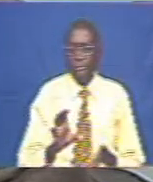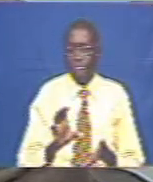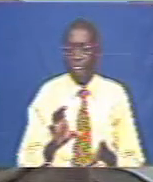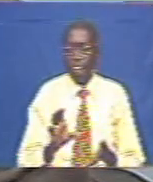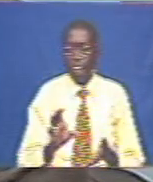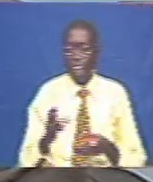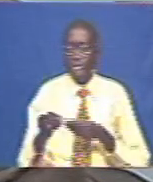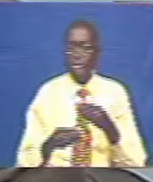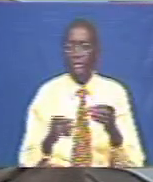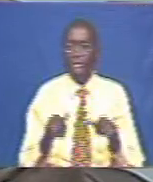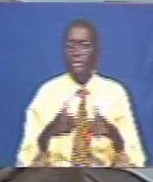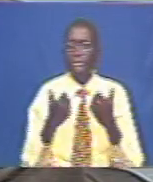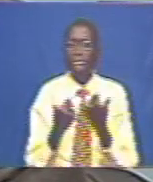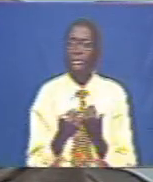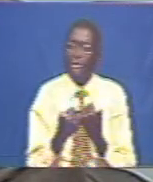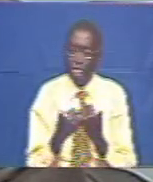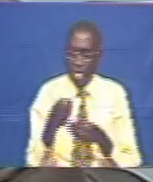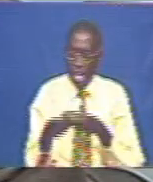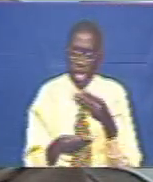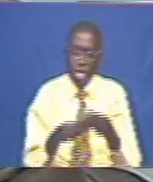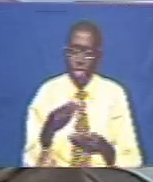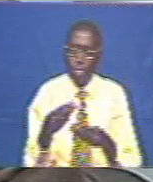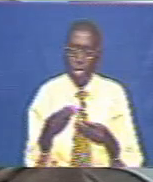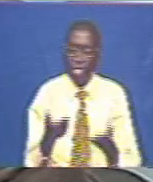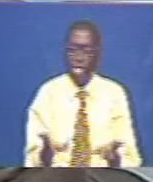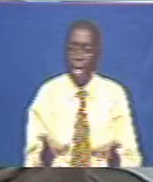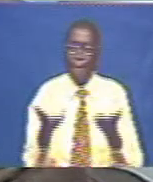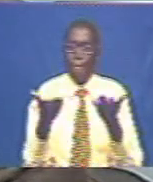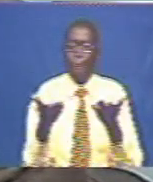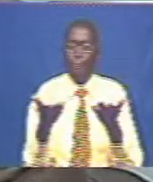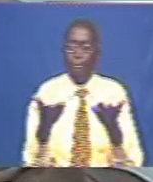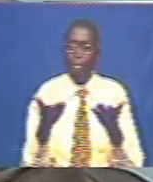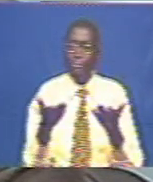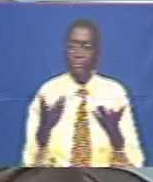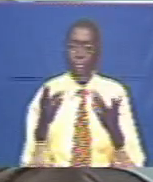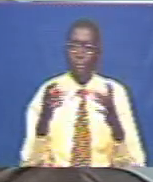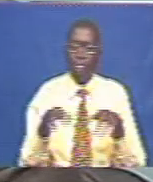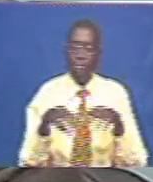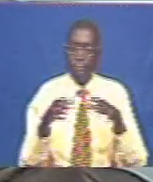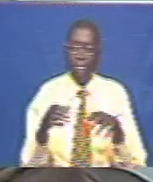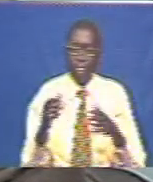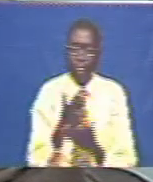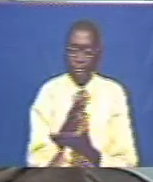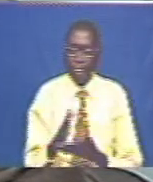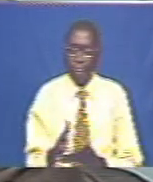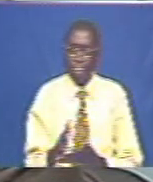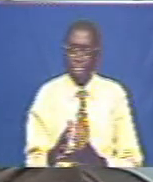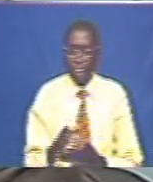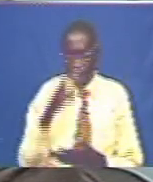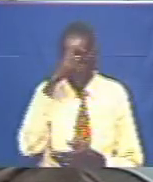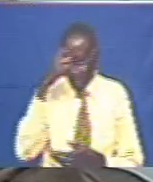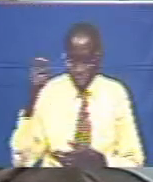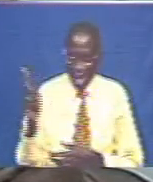not only socially, but we also try to improve our people economically. So in the agricultural sector, in the chuakali